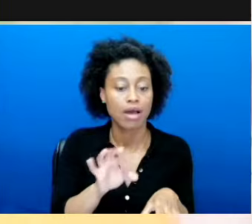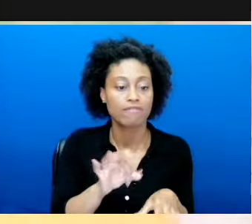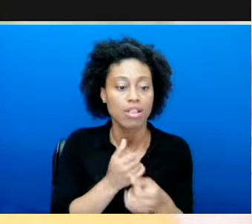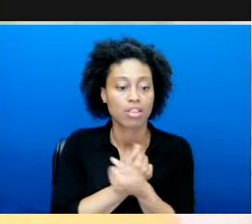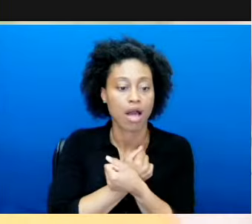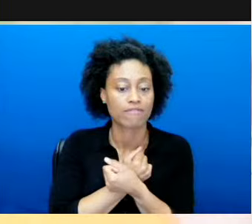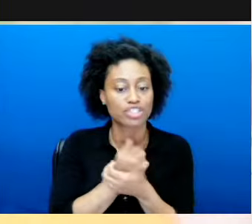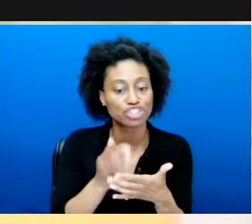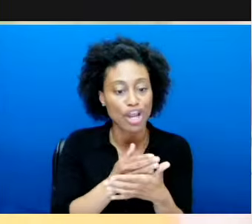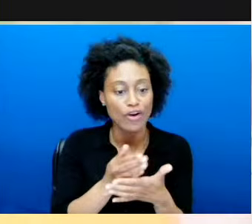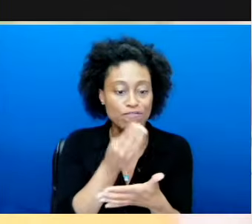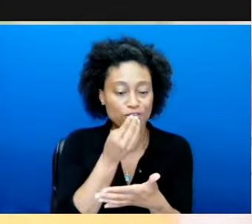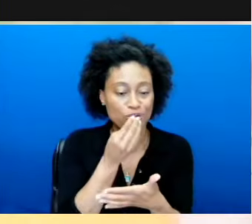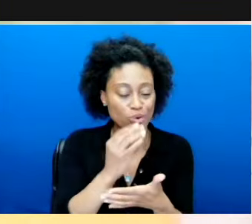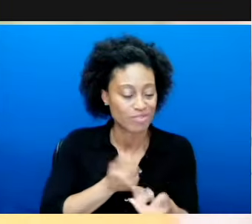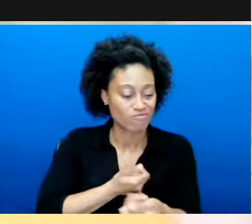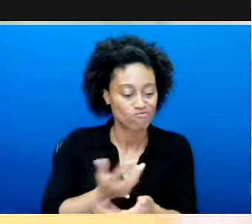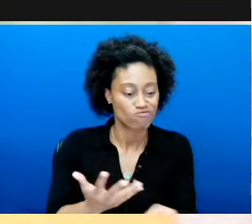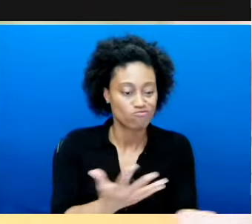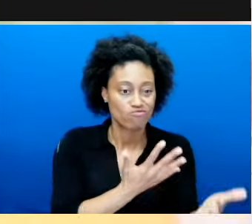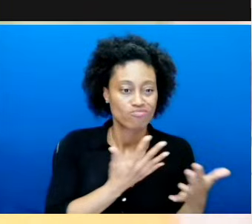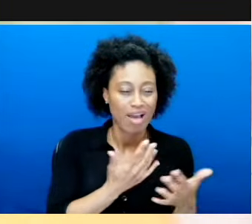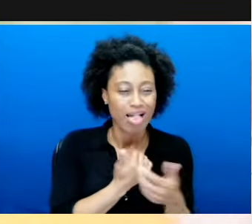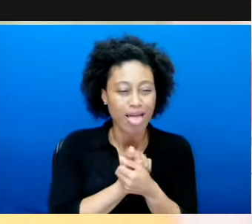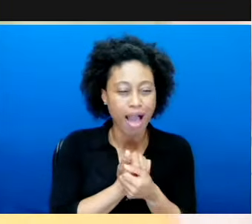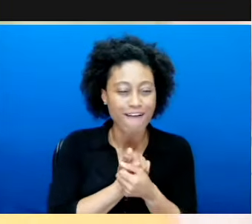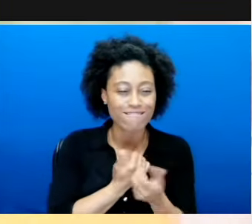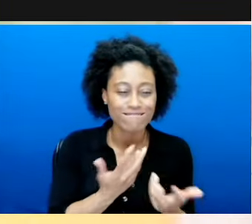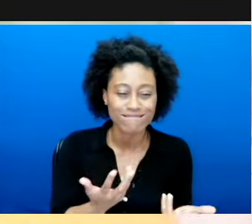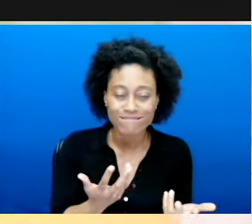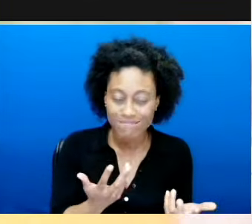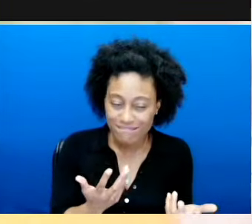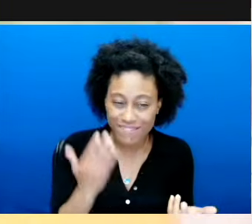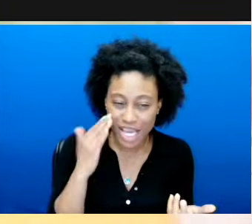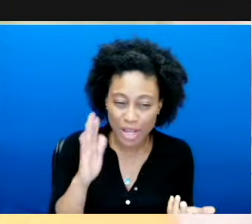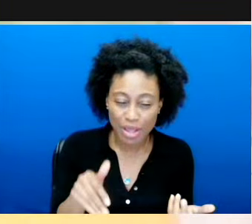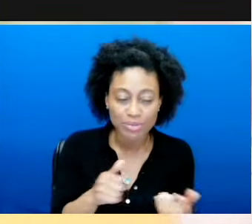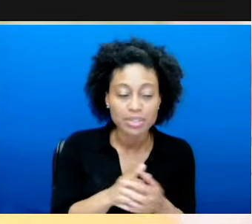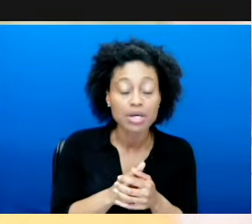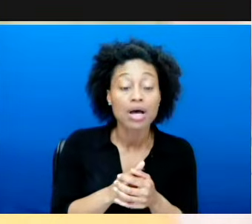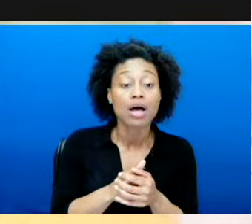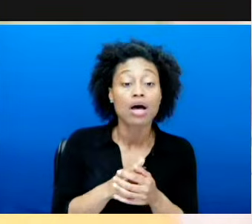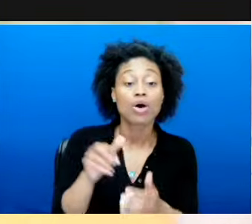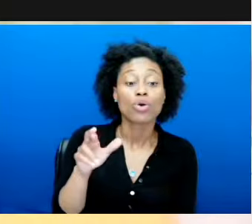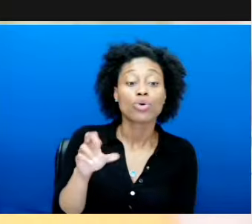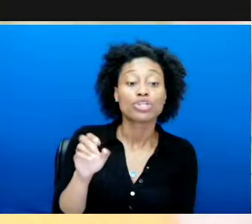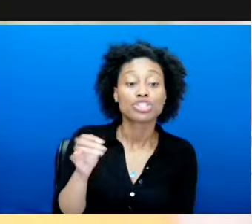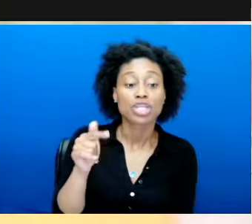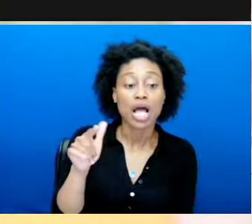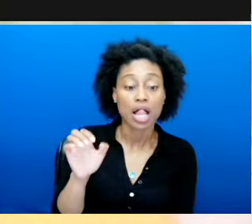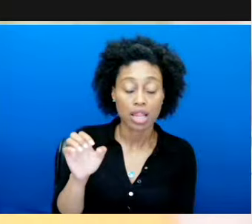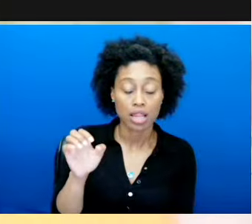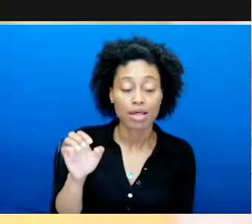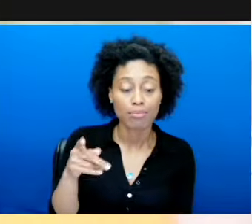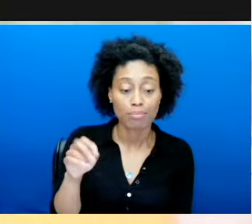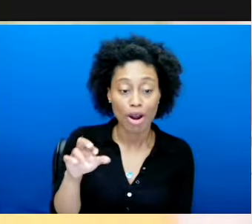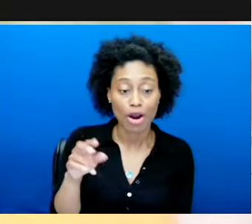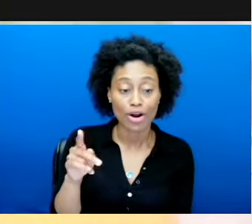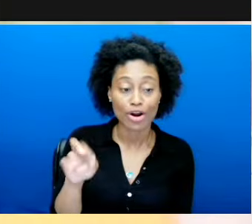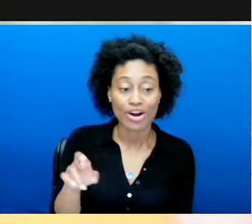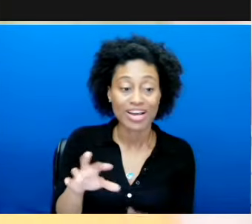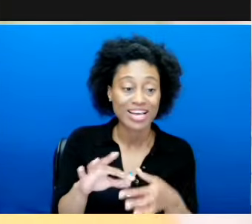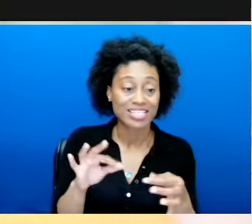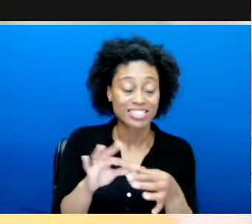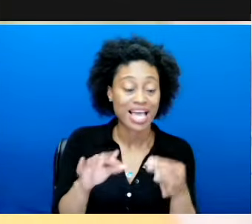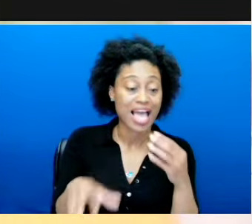sharing food. Yeah. So as these comments are coming, Rochelle Parker says, add liquid smoke, no